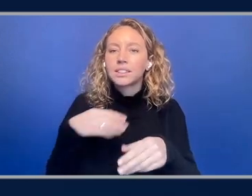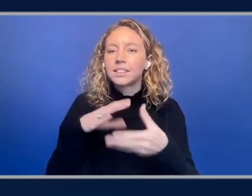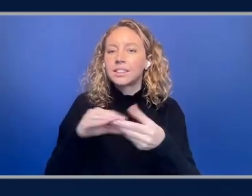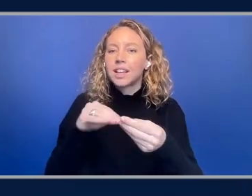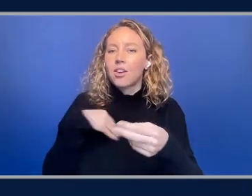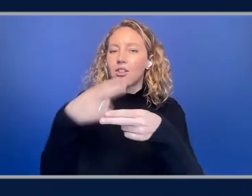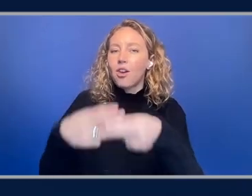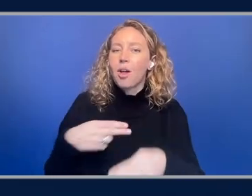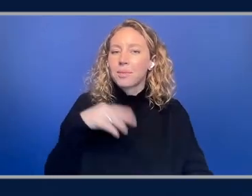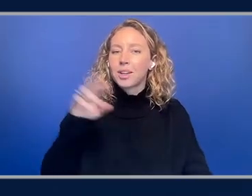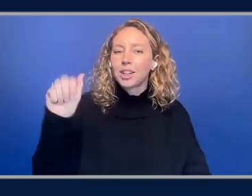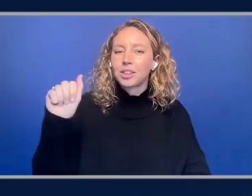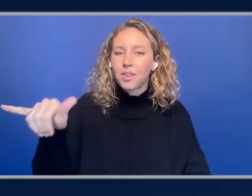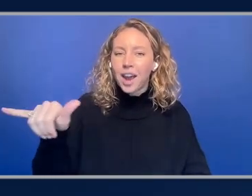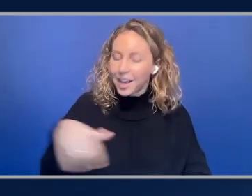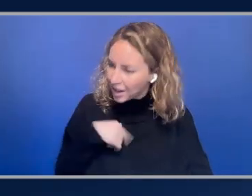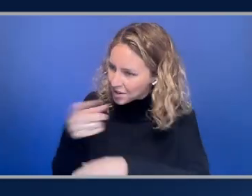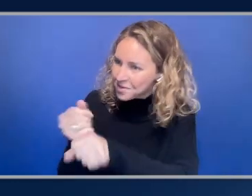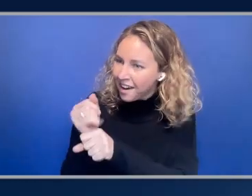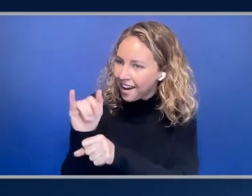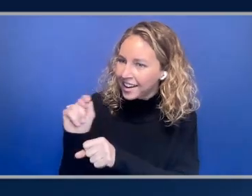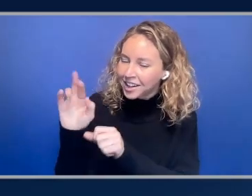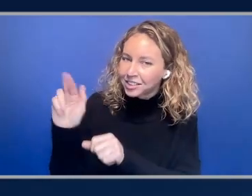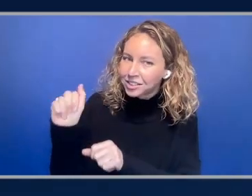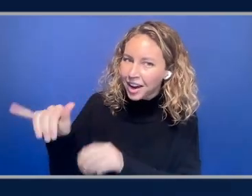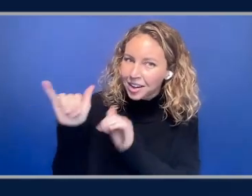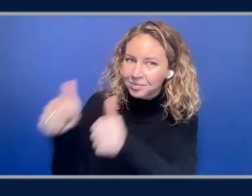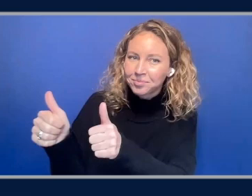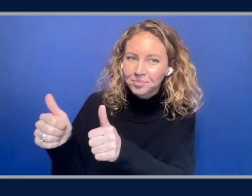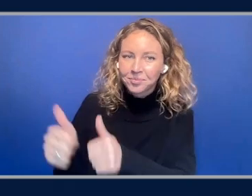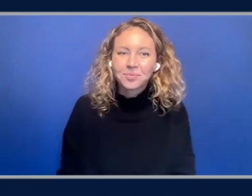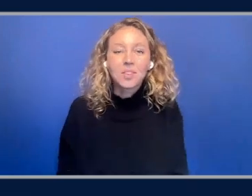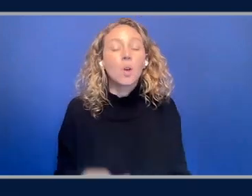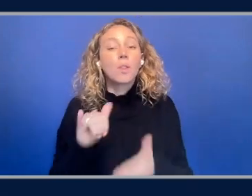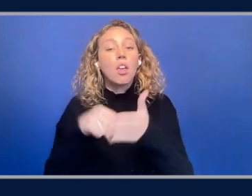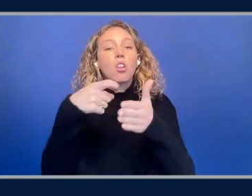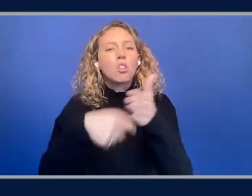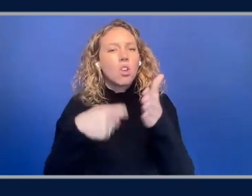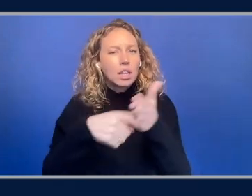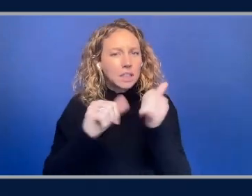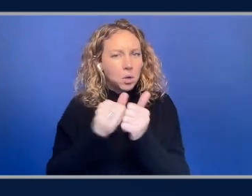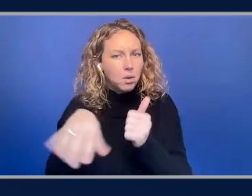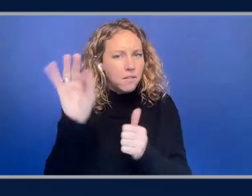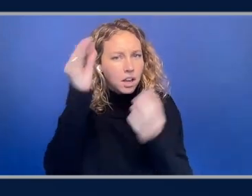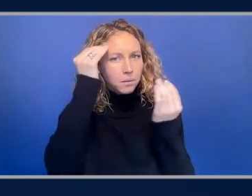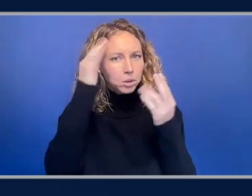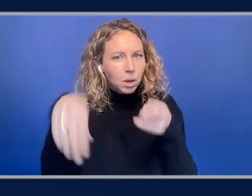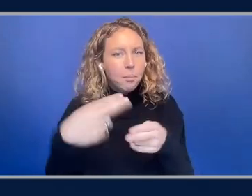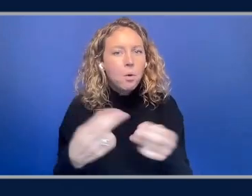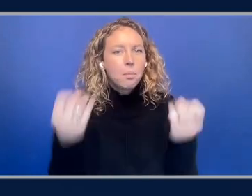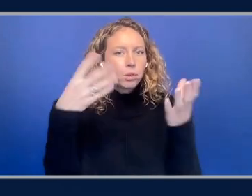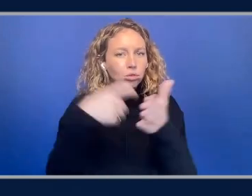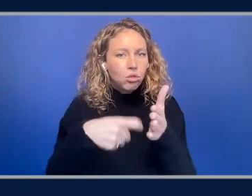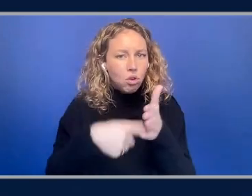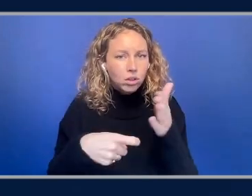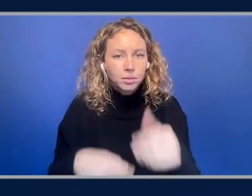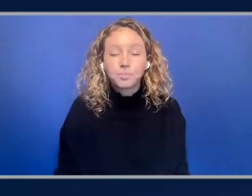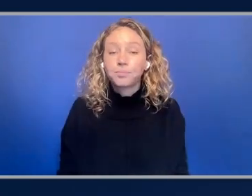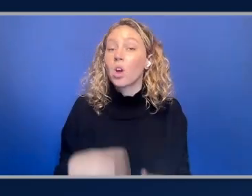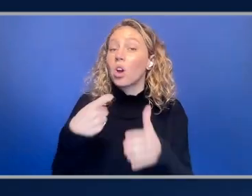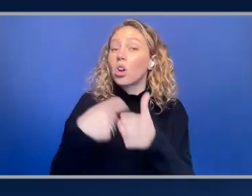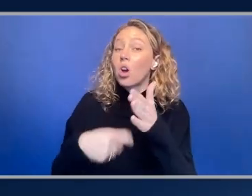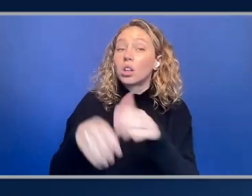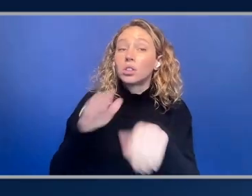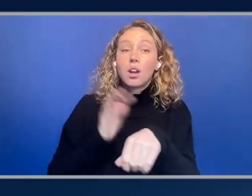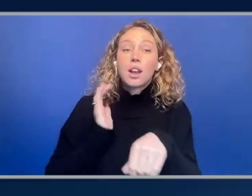Ray. You got it, Ray. Anything. How about the cost? Where can someone go and find cost information about this? Yeah, so our cost is live on the pricing page.